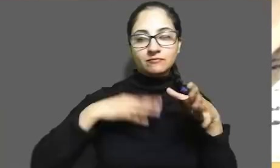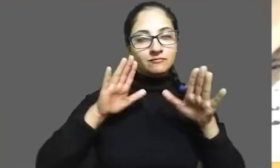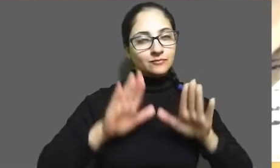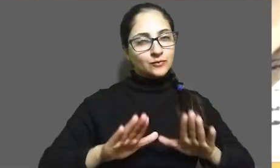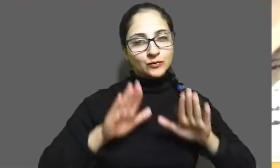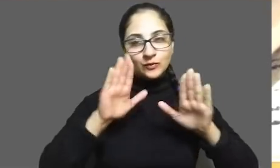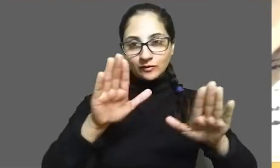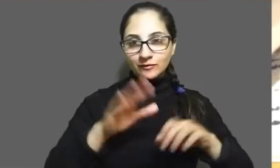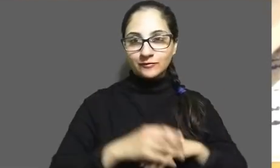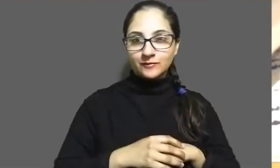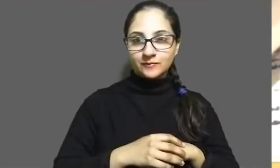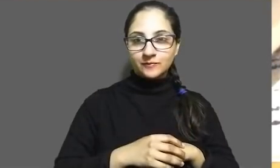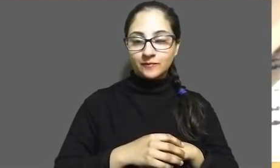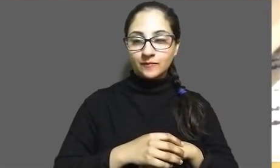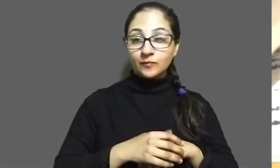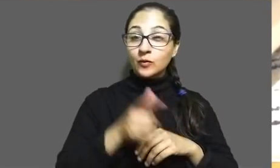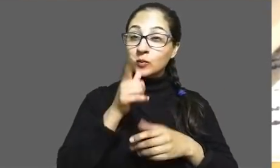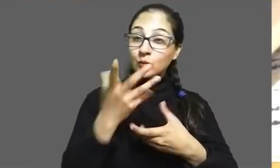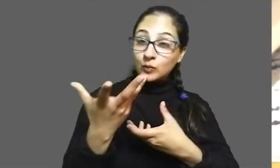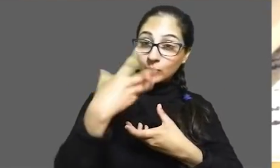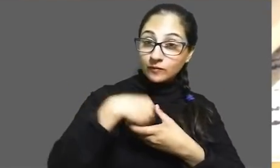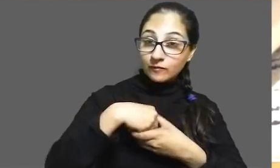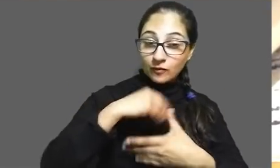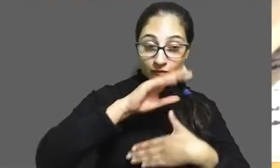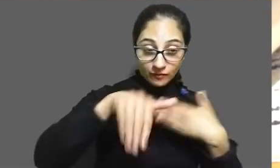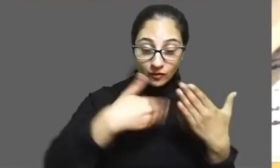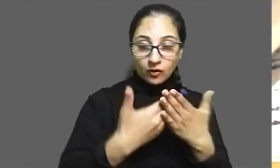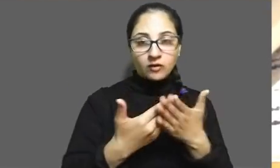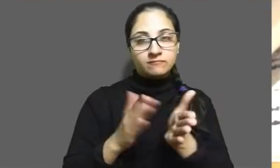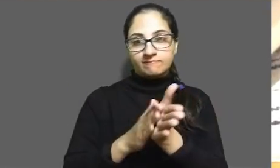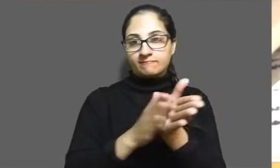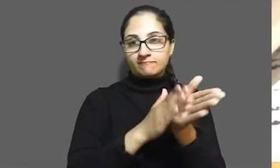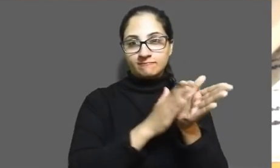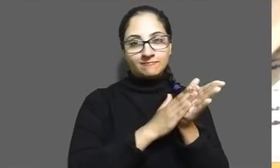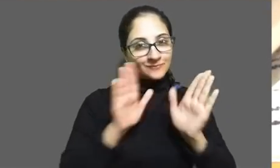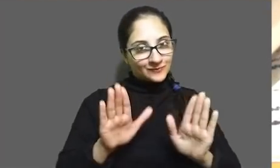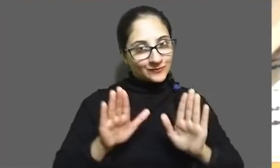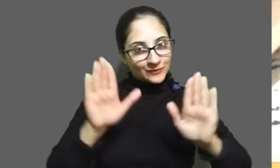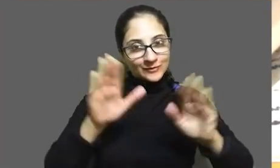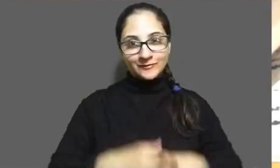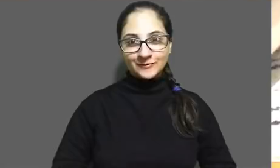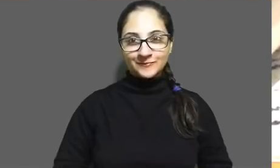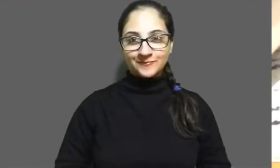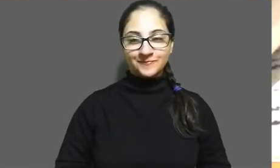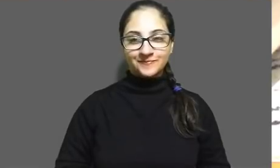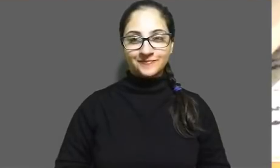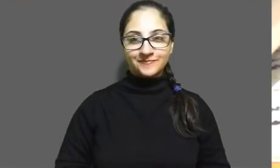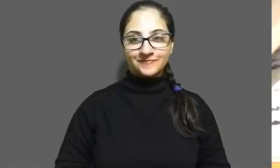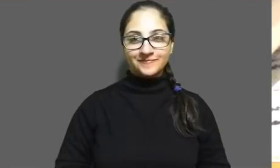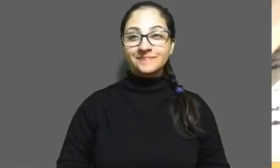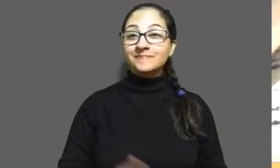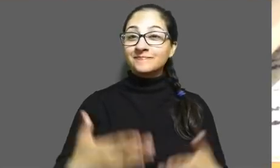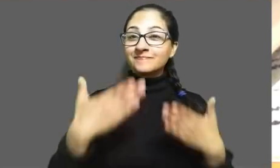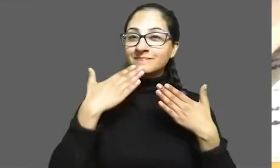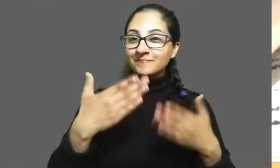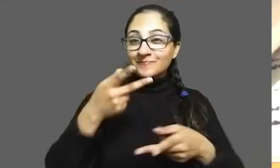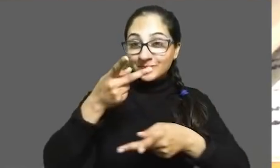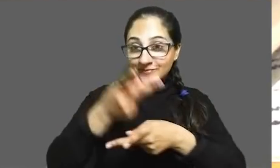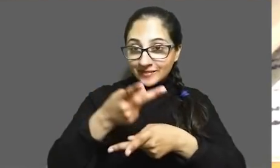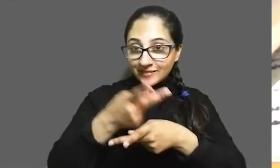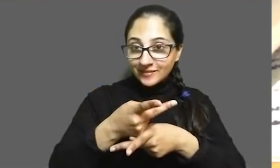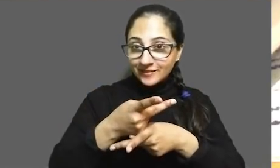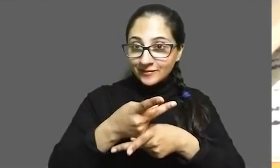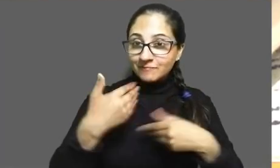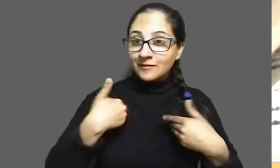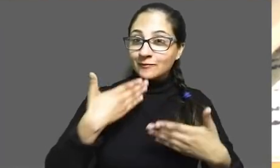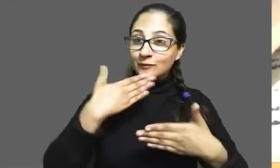people that work behind the scenes to make this happen. You guys rock. Have a wonderful